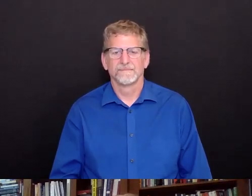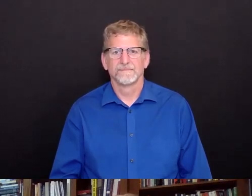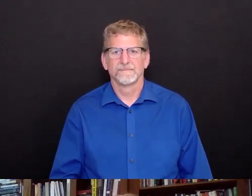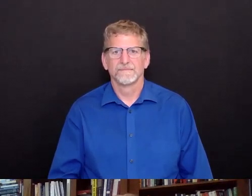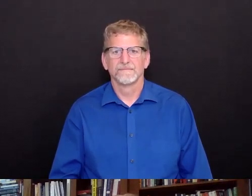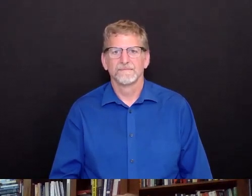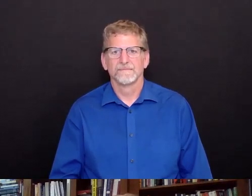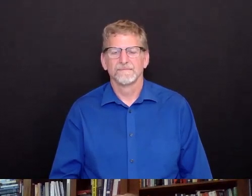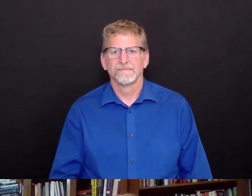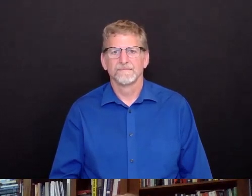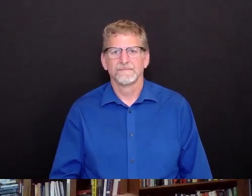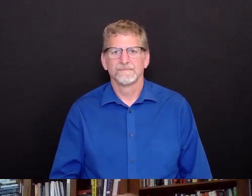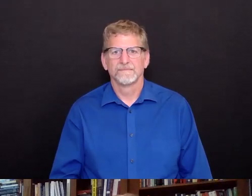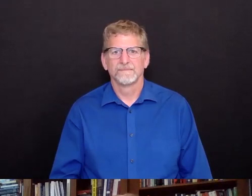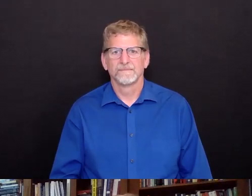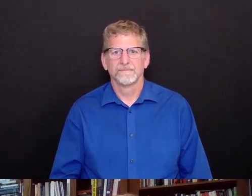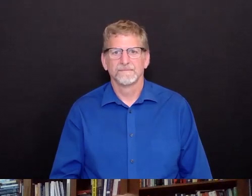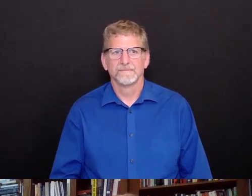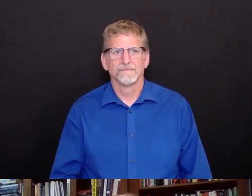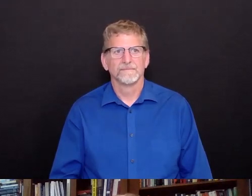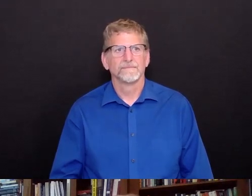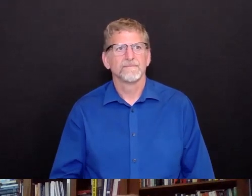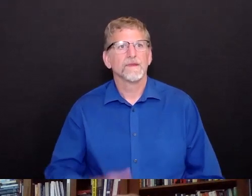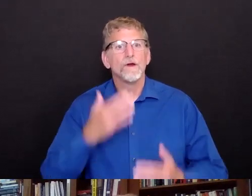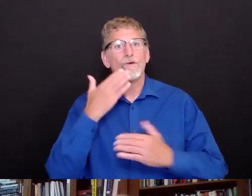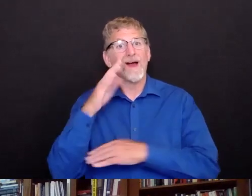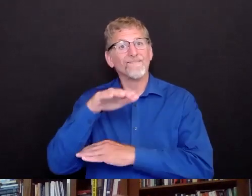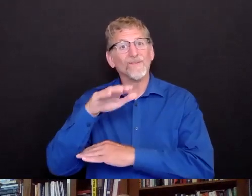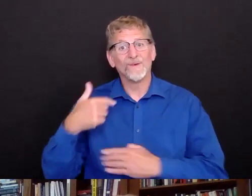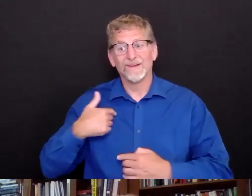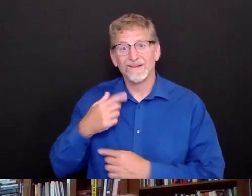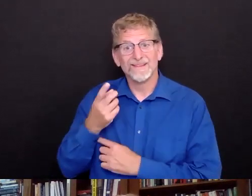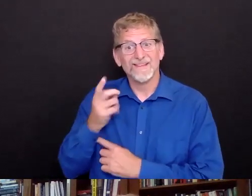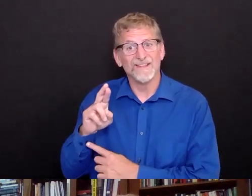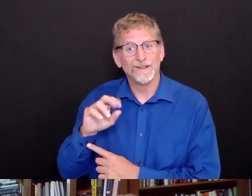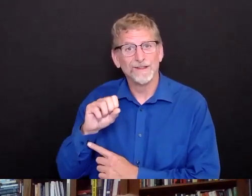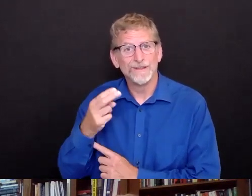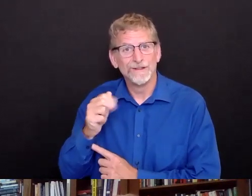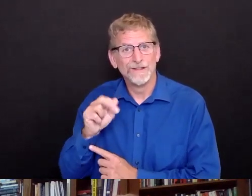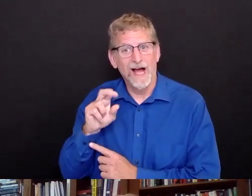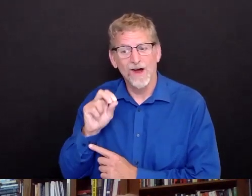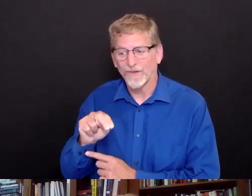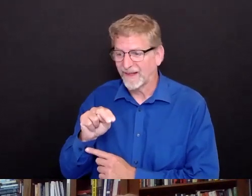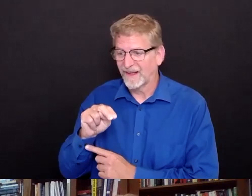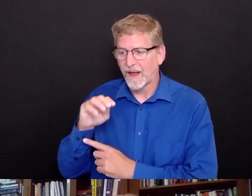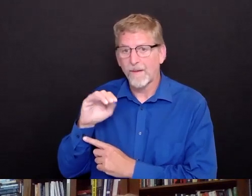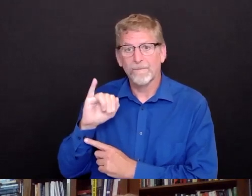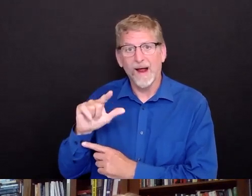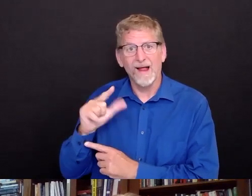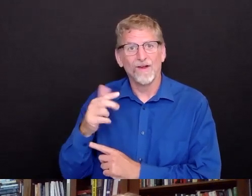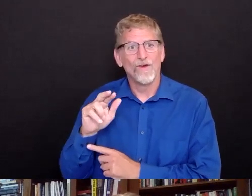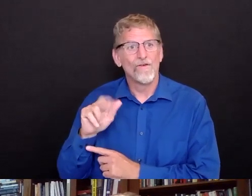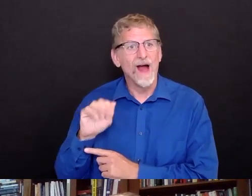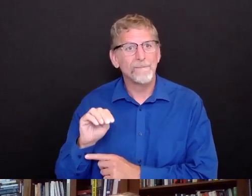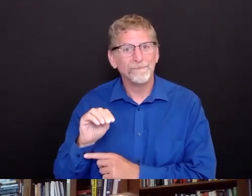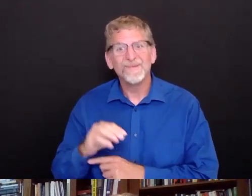And of course, Dr. Francis Collins needs no introduction, but I'm joined with Dr. Collins today, the